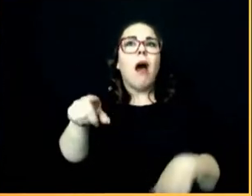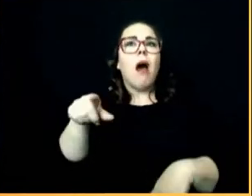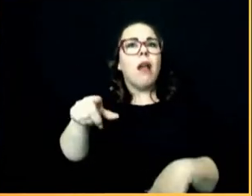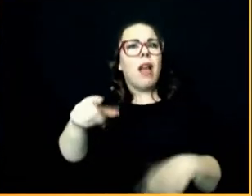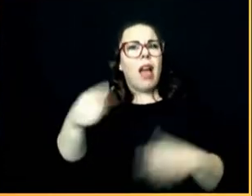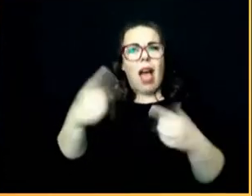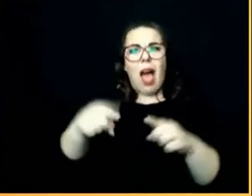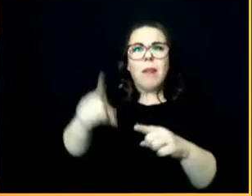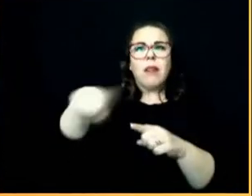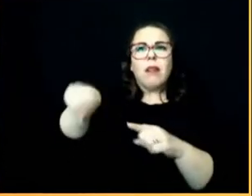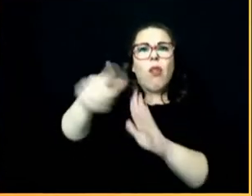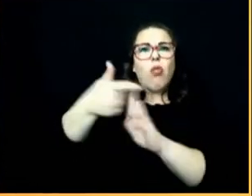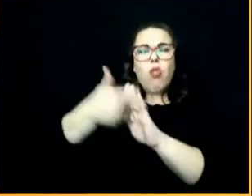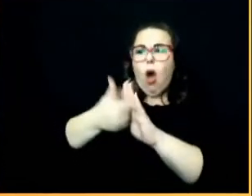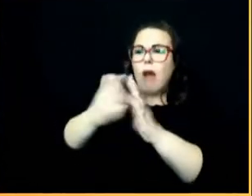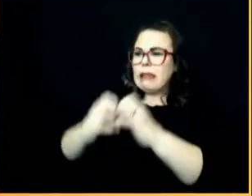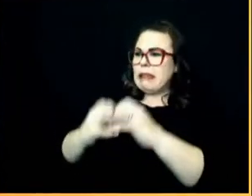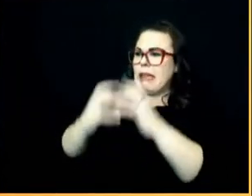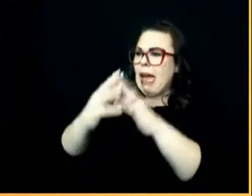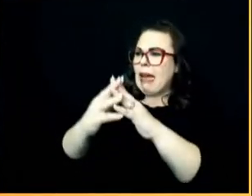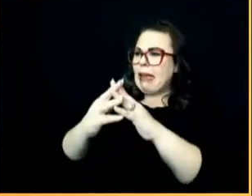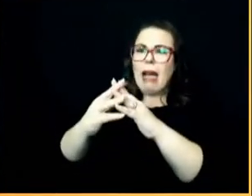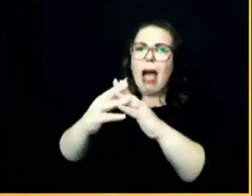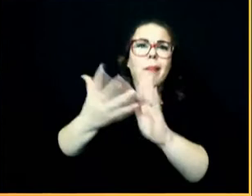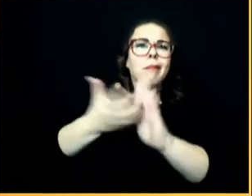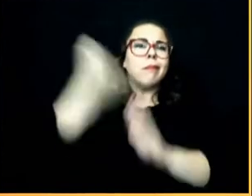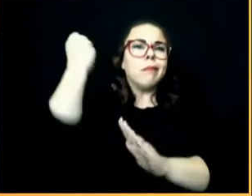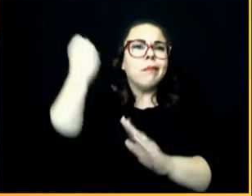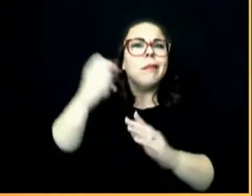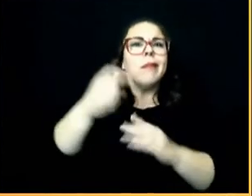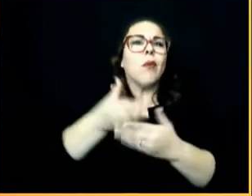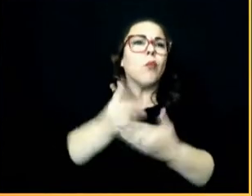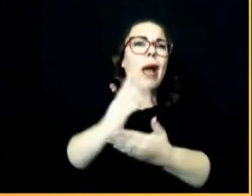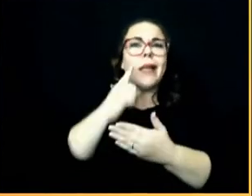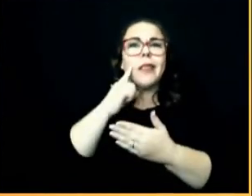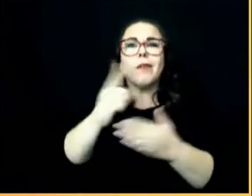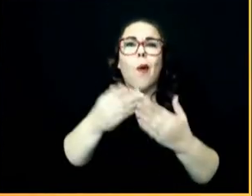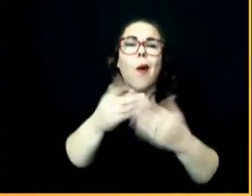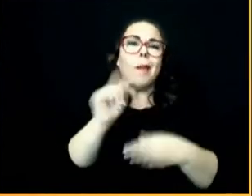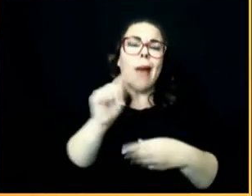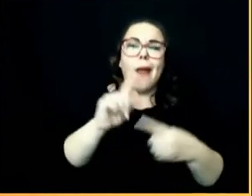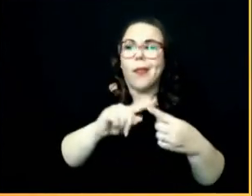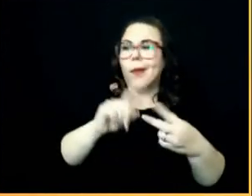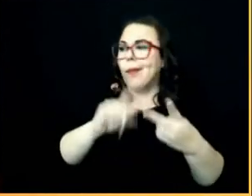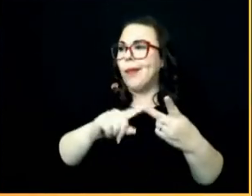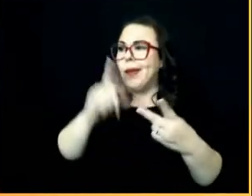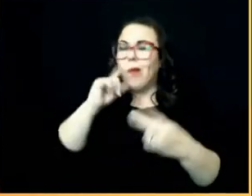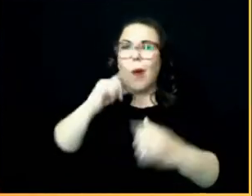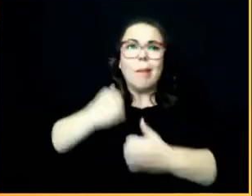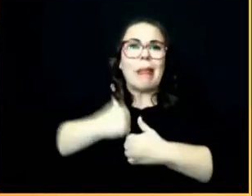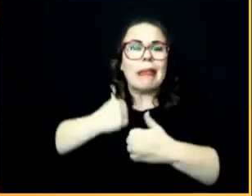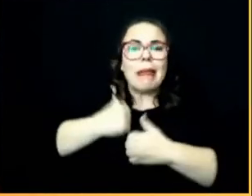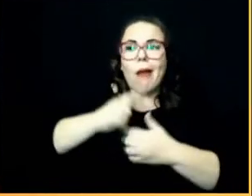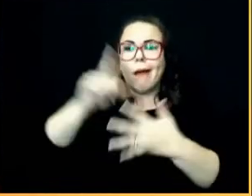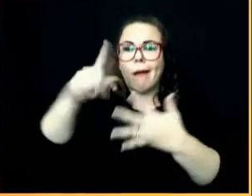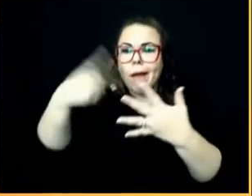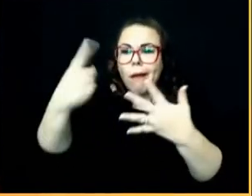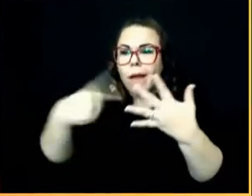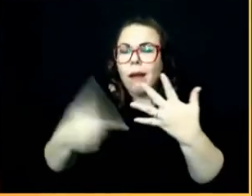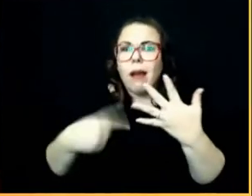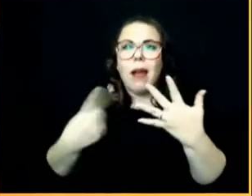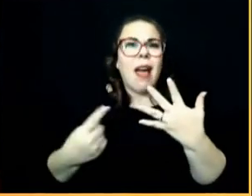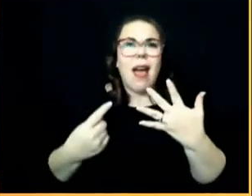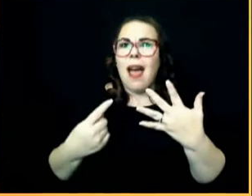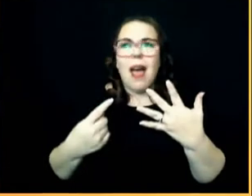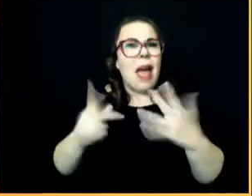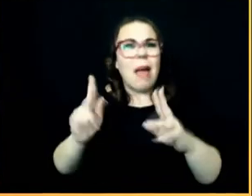or our rights to change our identity documents to be more in accordance with our identity. And at some point, I think people are just saying